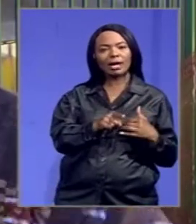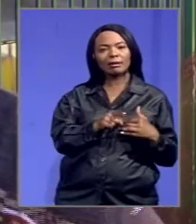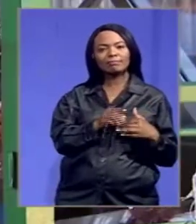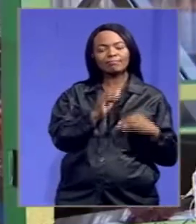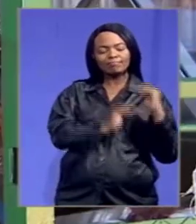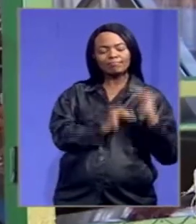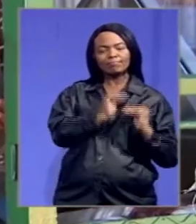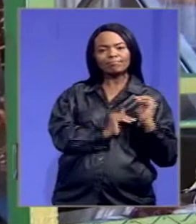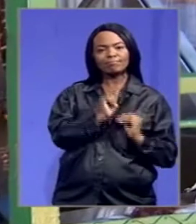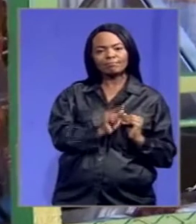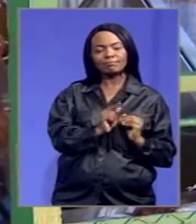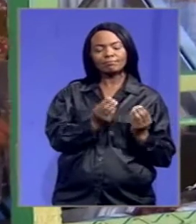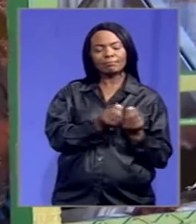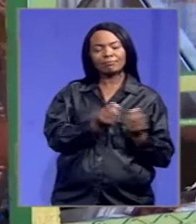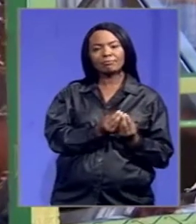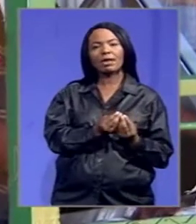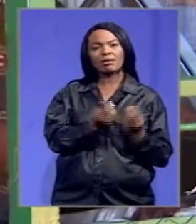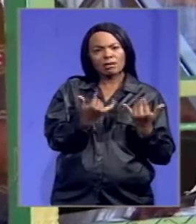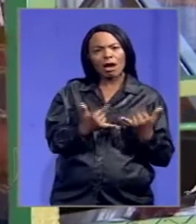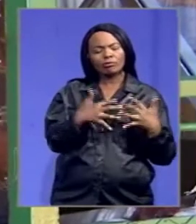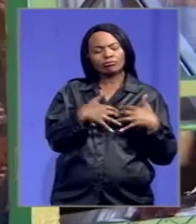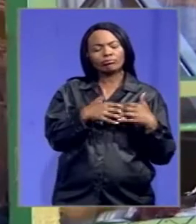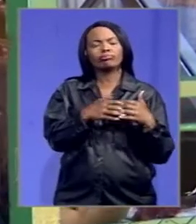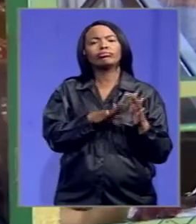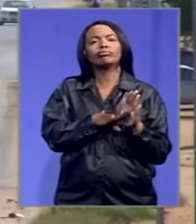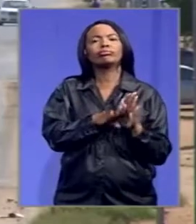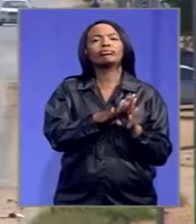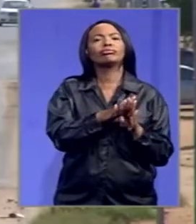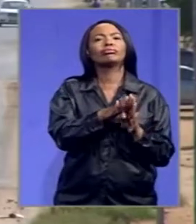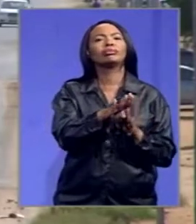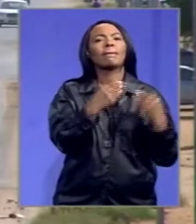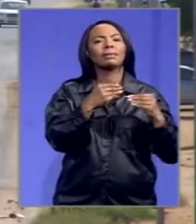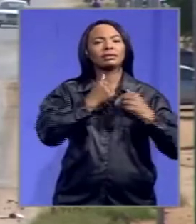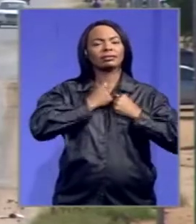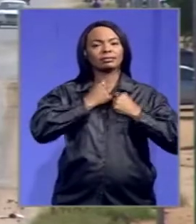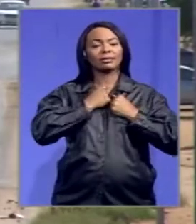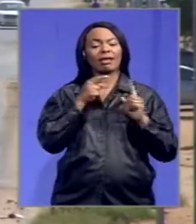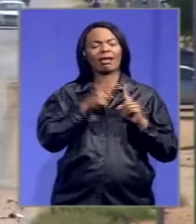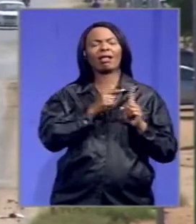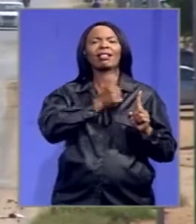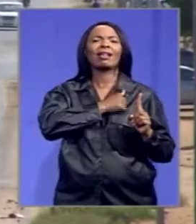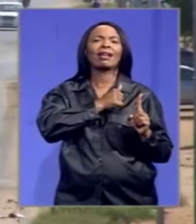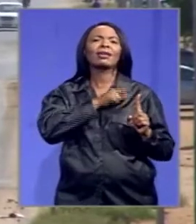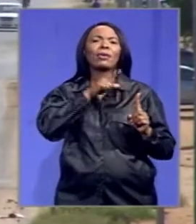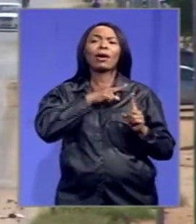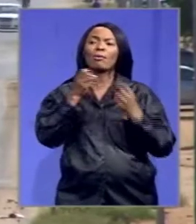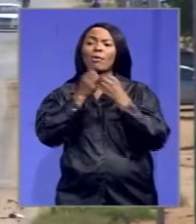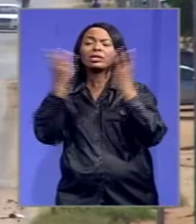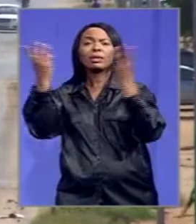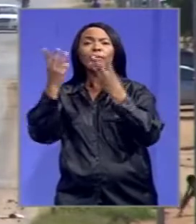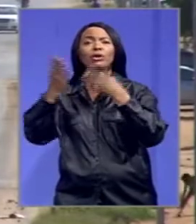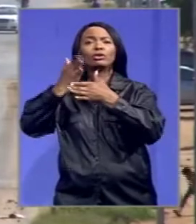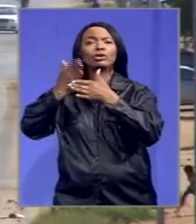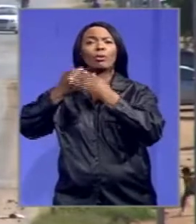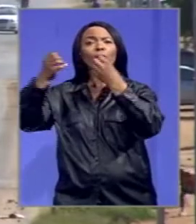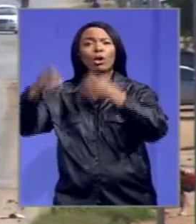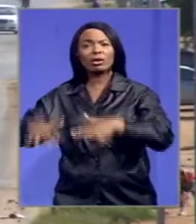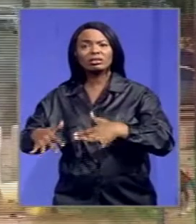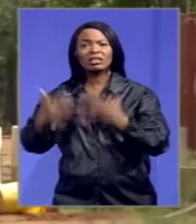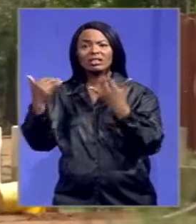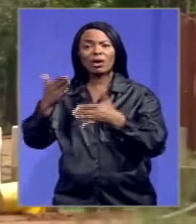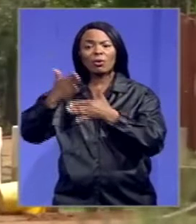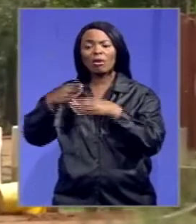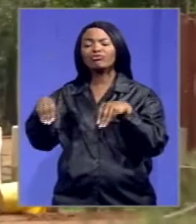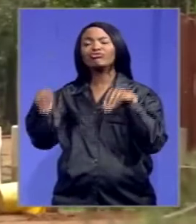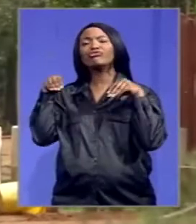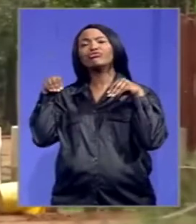godisa. Gabaikang ke e mong ya bileng le lehlonolo ka ha diketekete tse ileng tsa fellwa ke mosebetsi di ntse di so sebetse. Ho